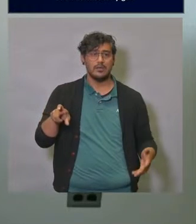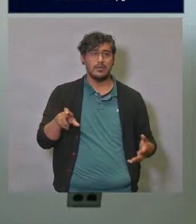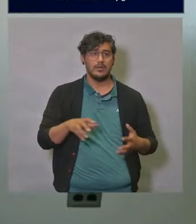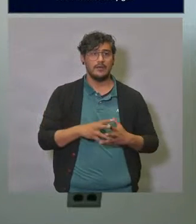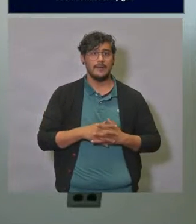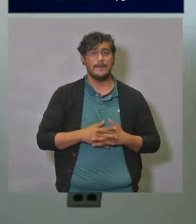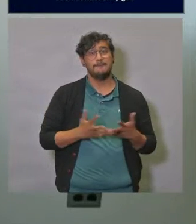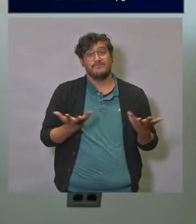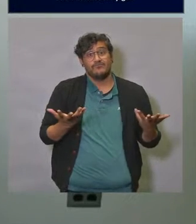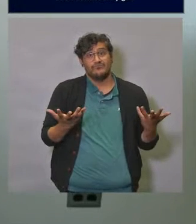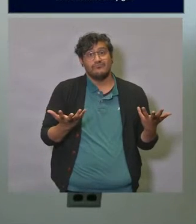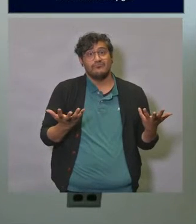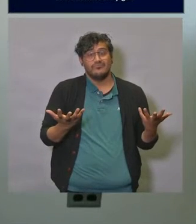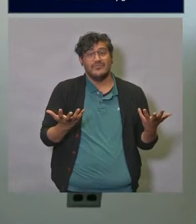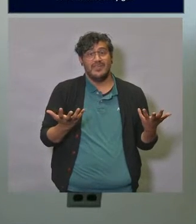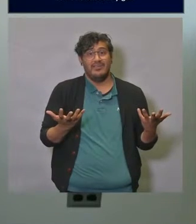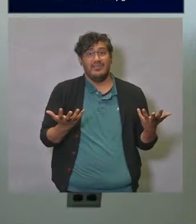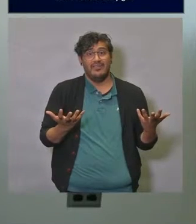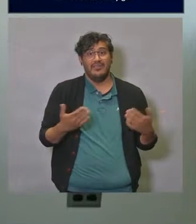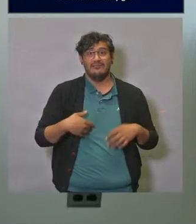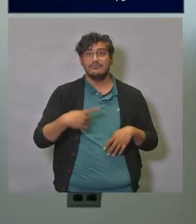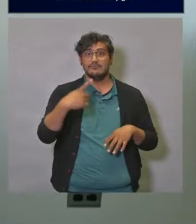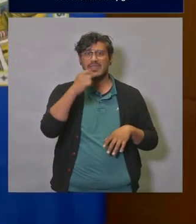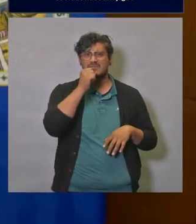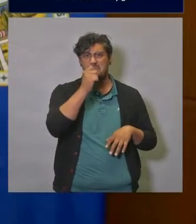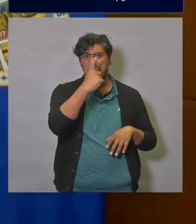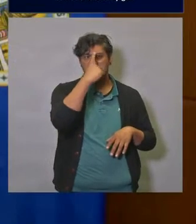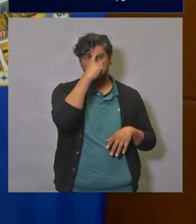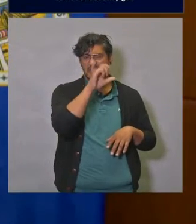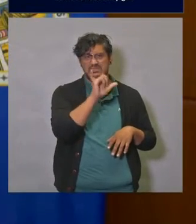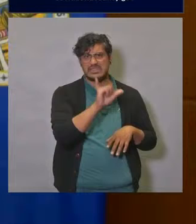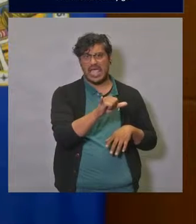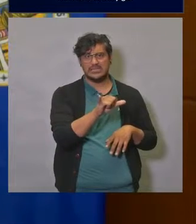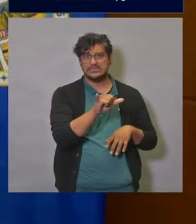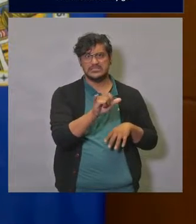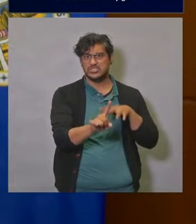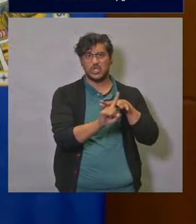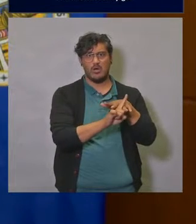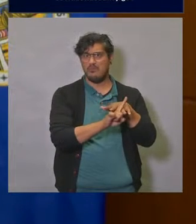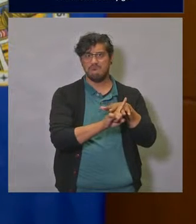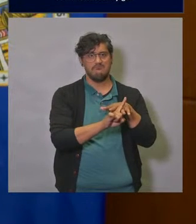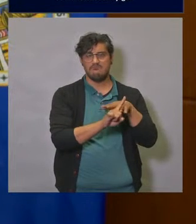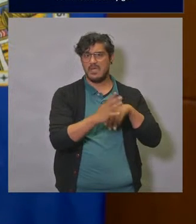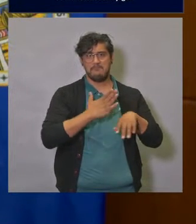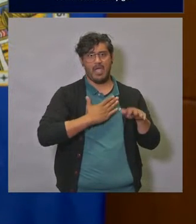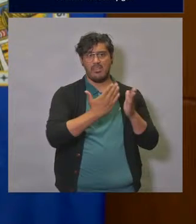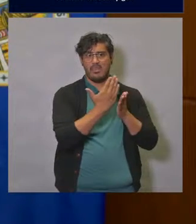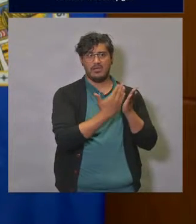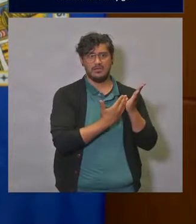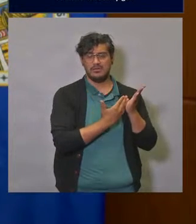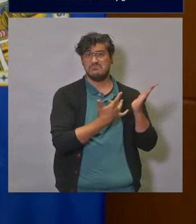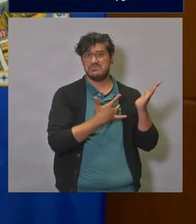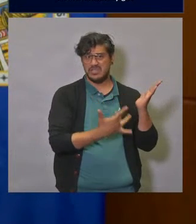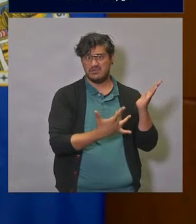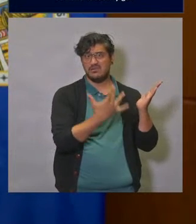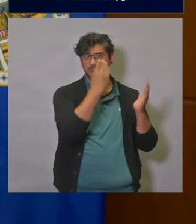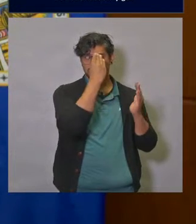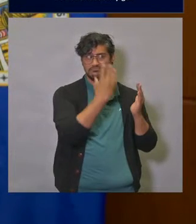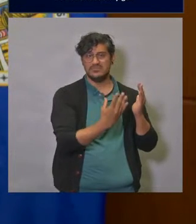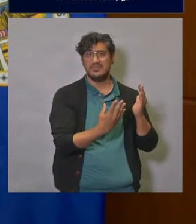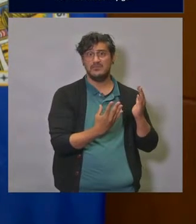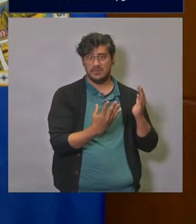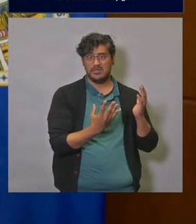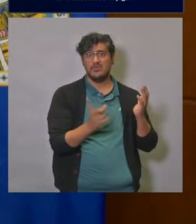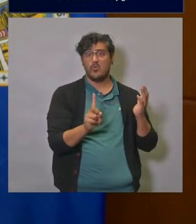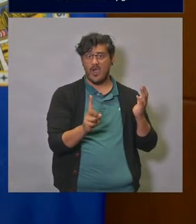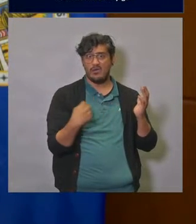I mean, obviously, I don't think that came up on one of our lists. We typically provide information where